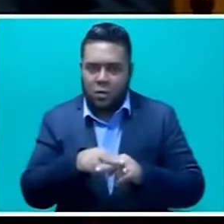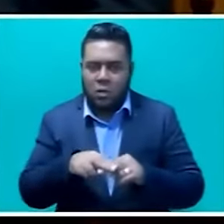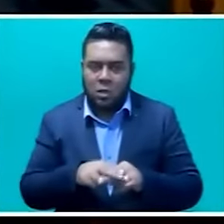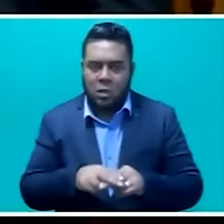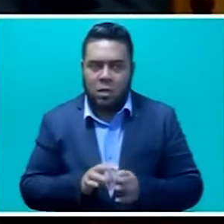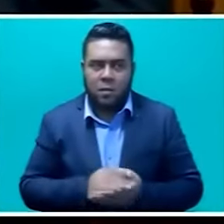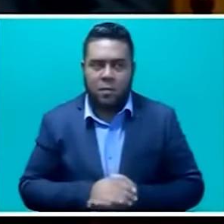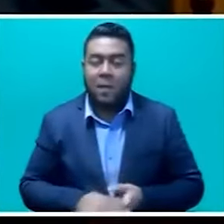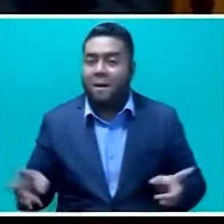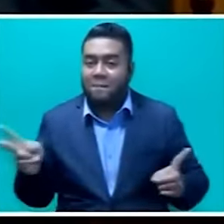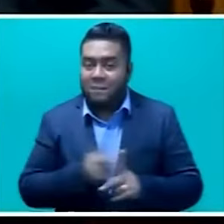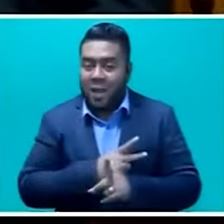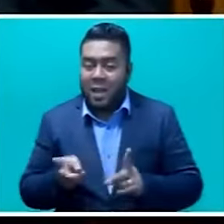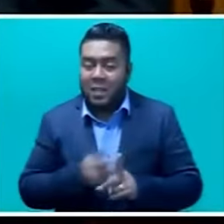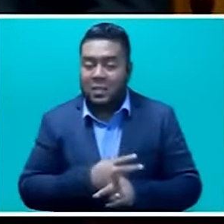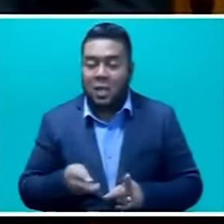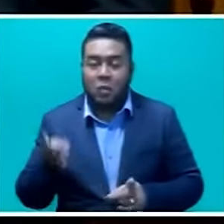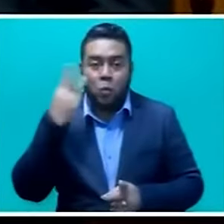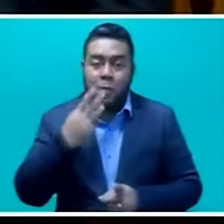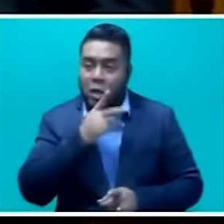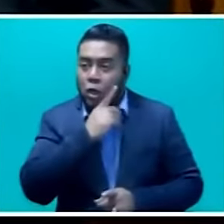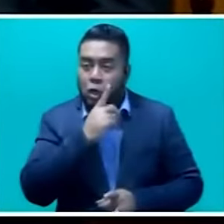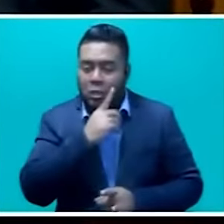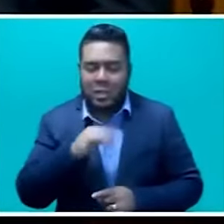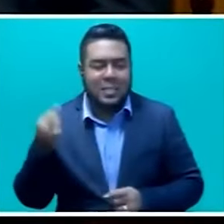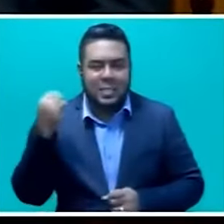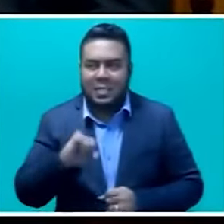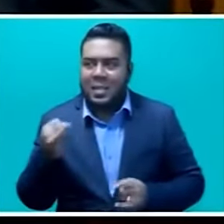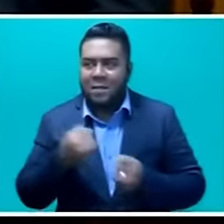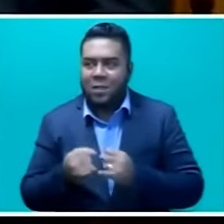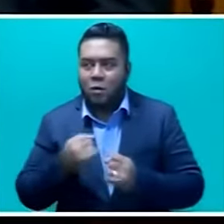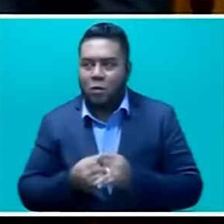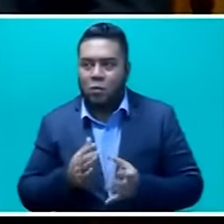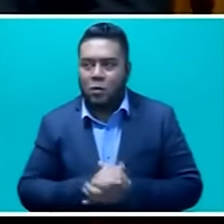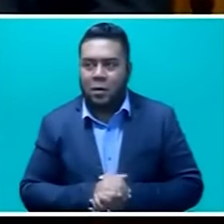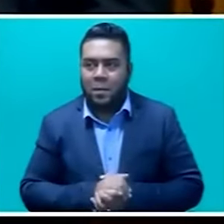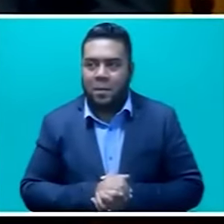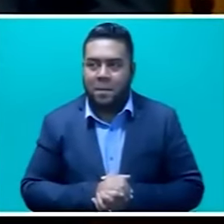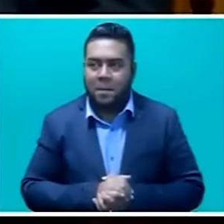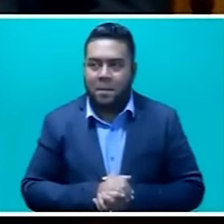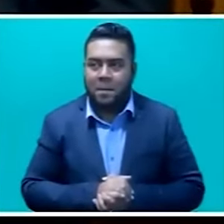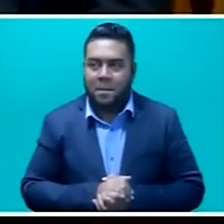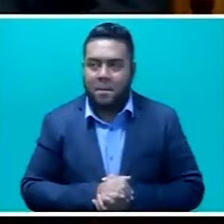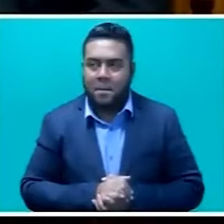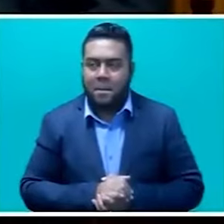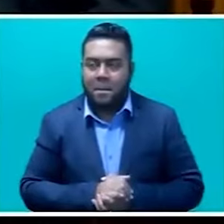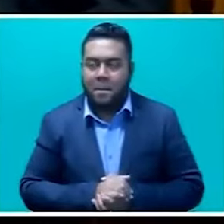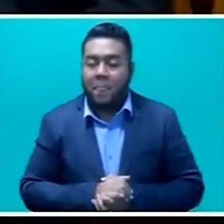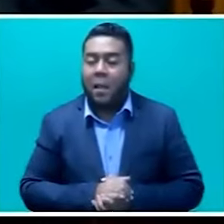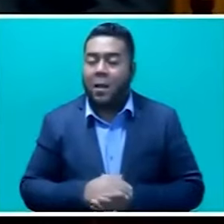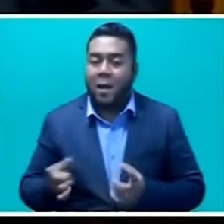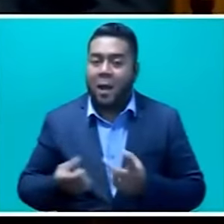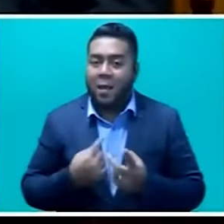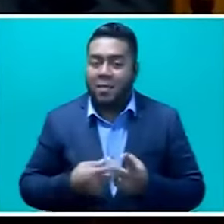Moreover, violence against women and girls is still pervasive, with appalling high rates of sexual violence and other forms